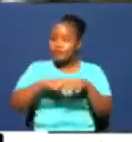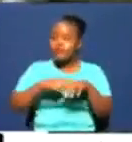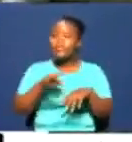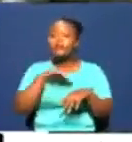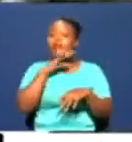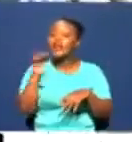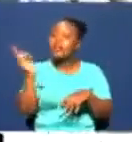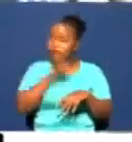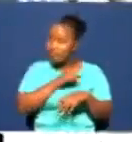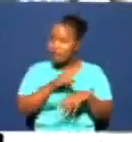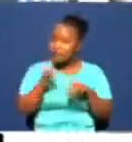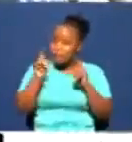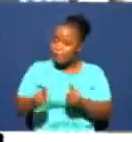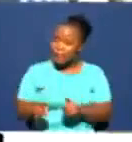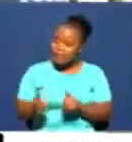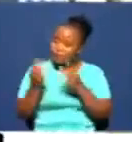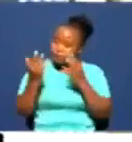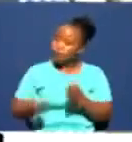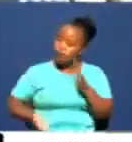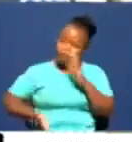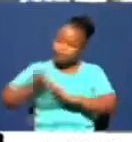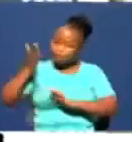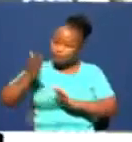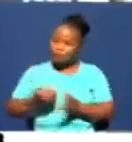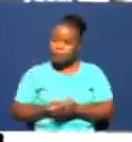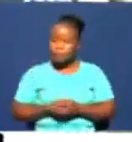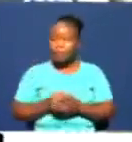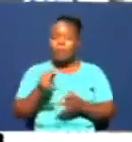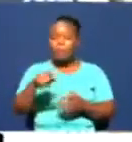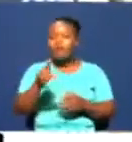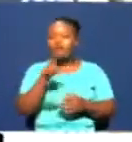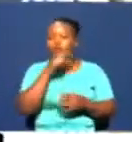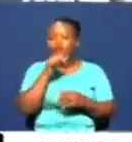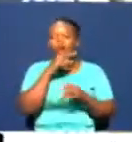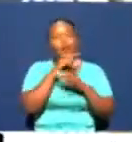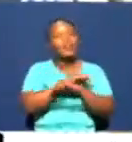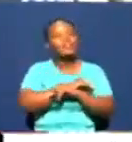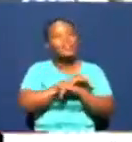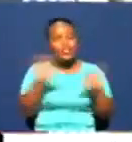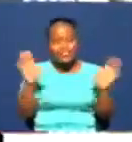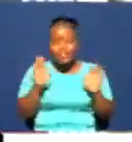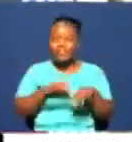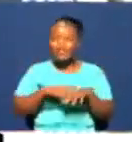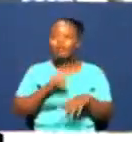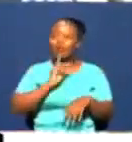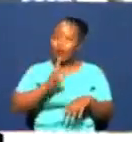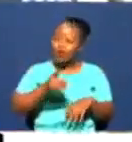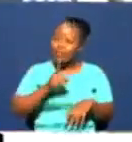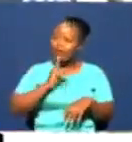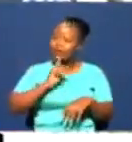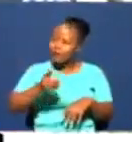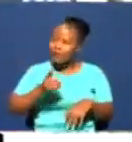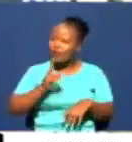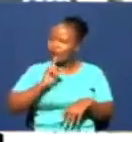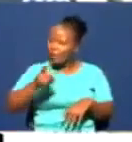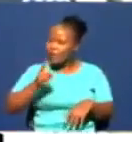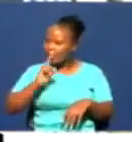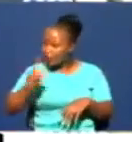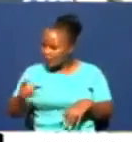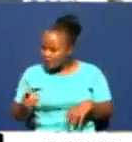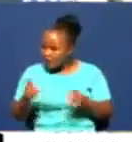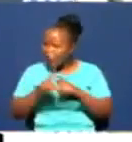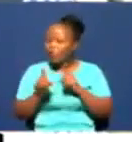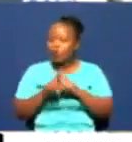ya kufariki. So he was a man who was very clear about instructions and a man who was very clear about what he